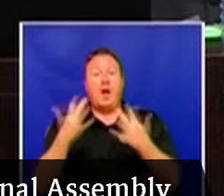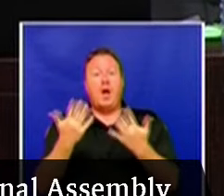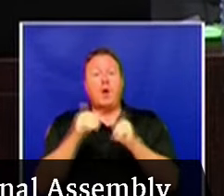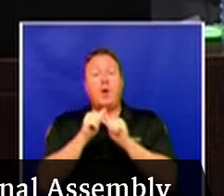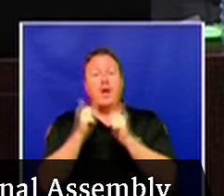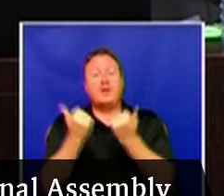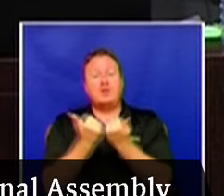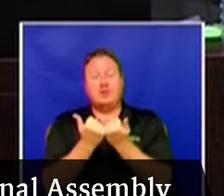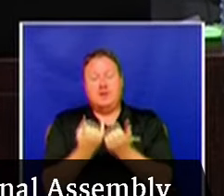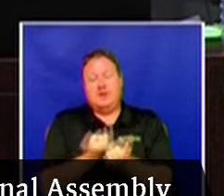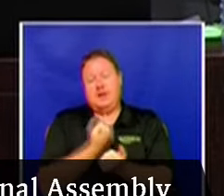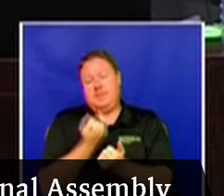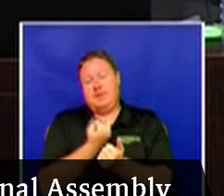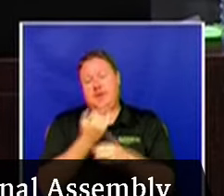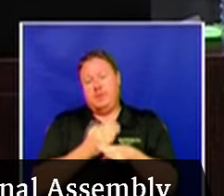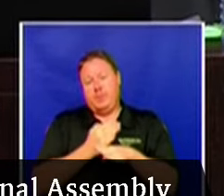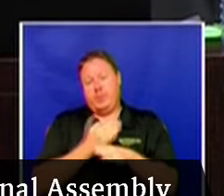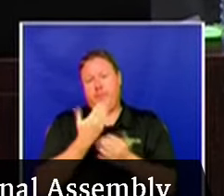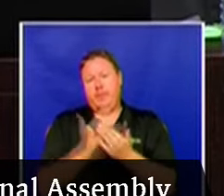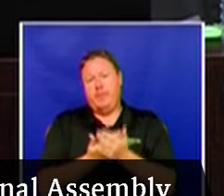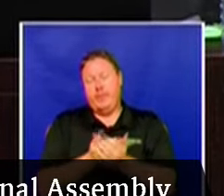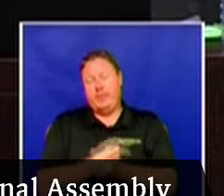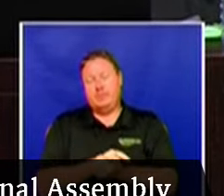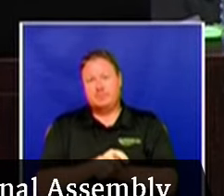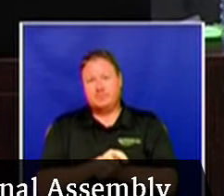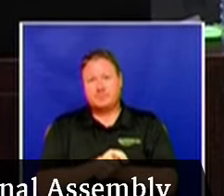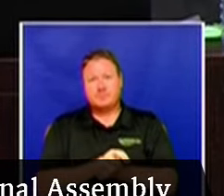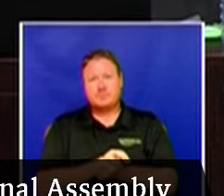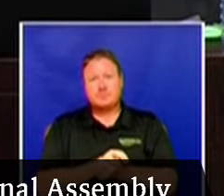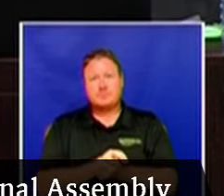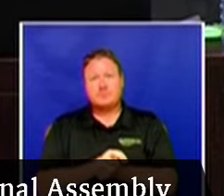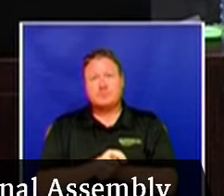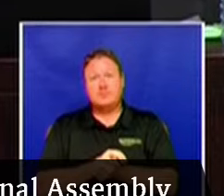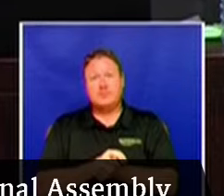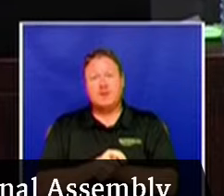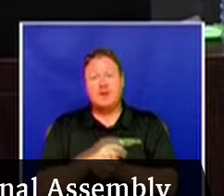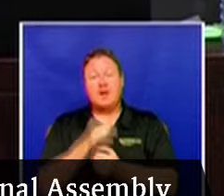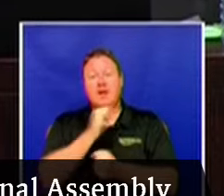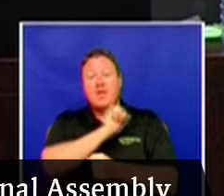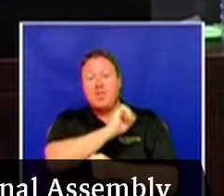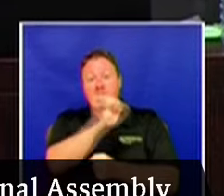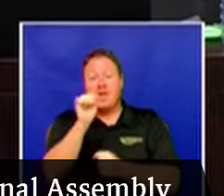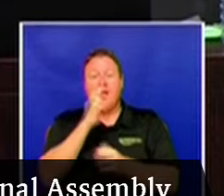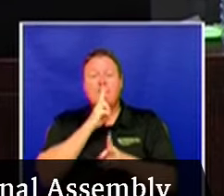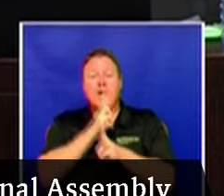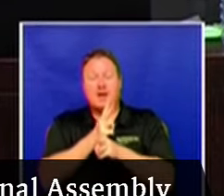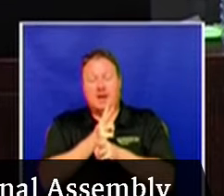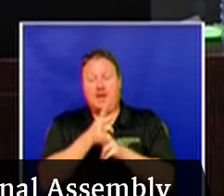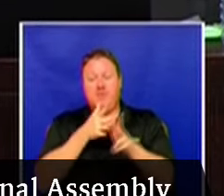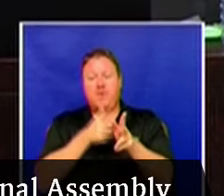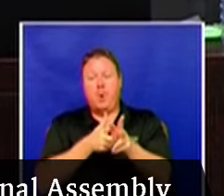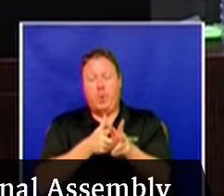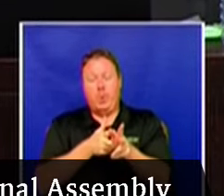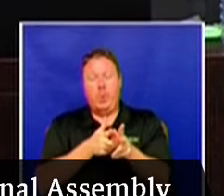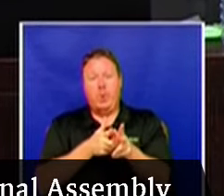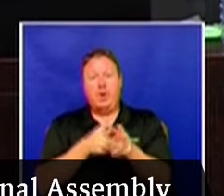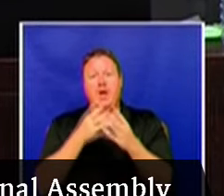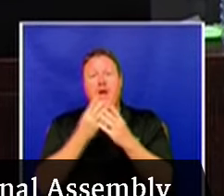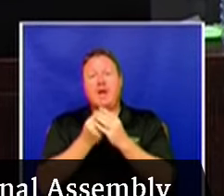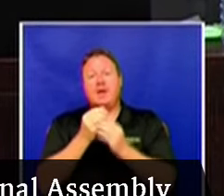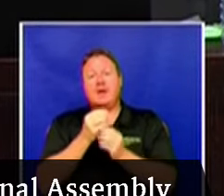act independently, to act according to their mandate and the